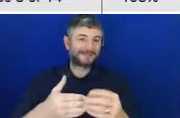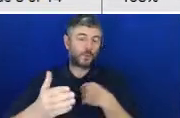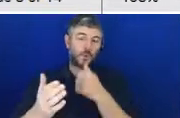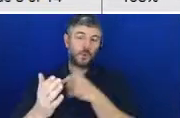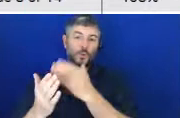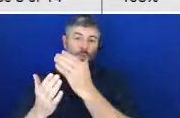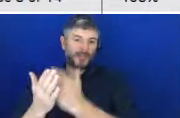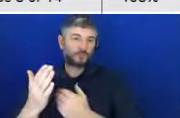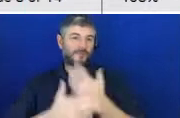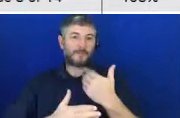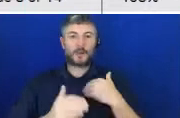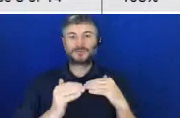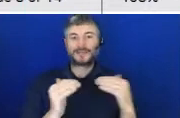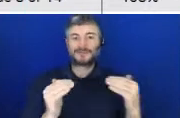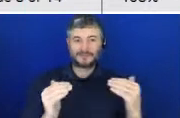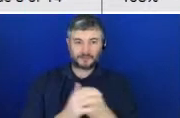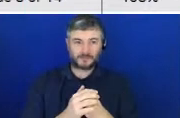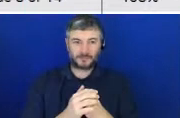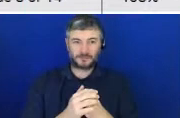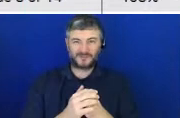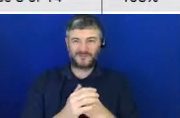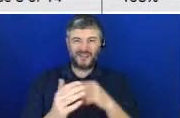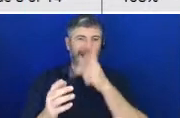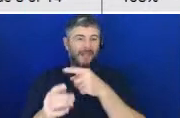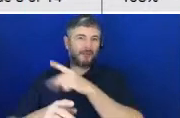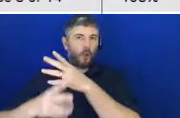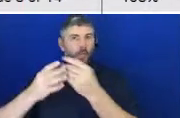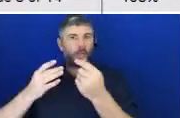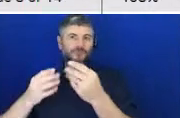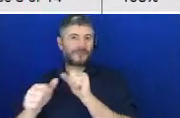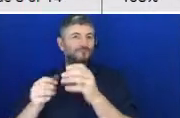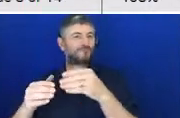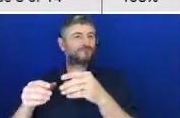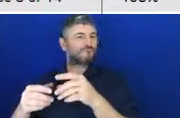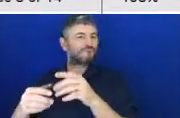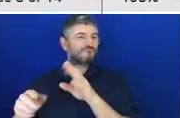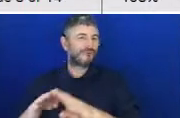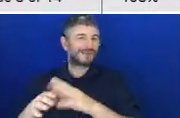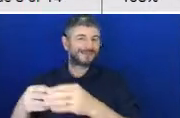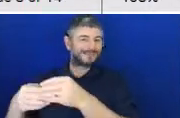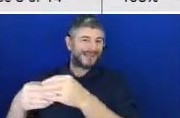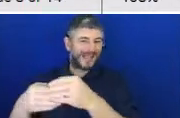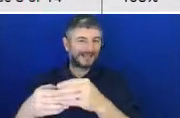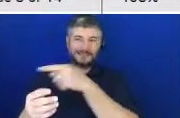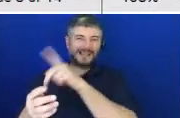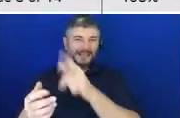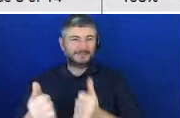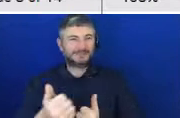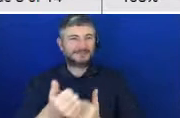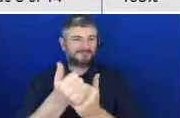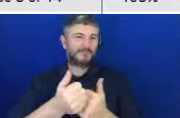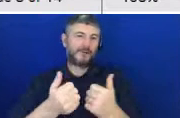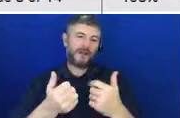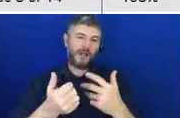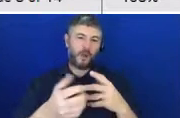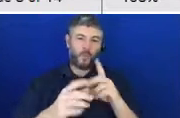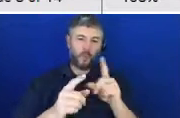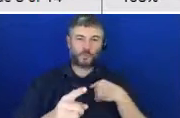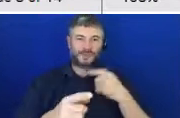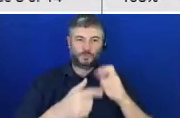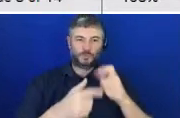which are the things that sit behind all of this, into learning and qualifications. And we've had well over